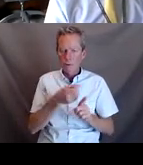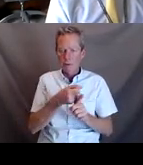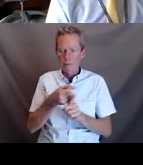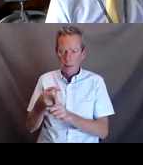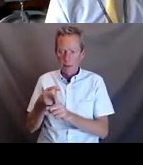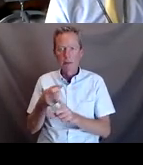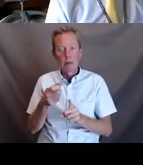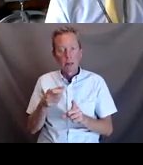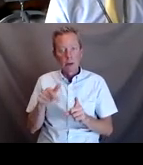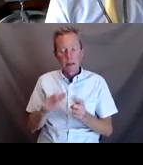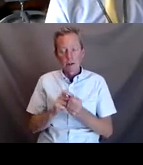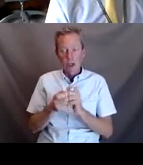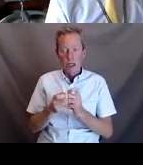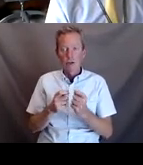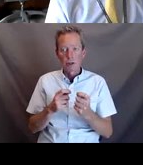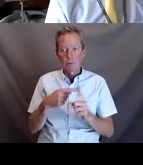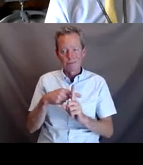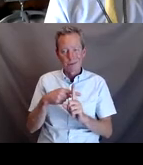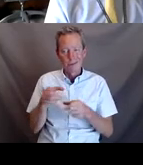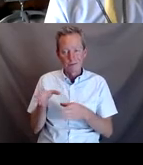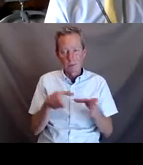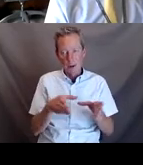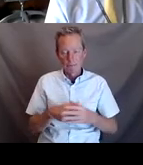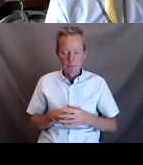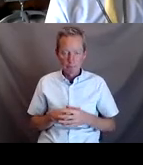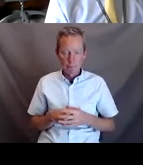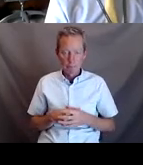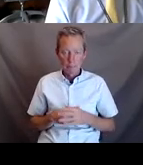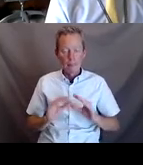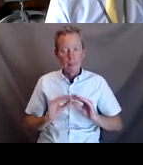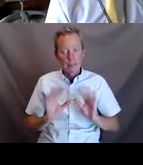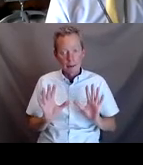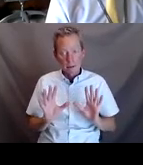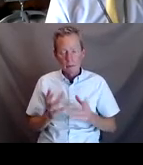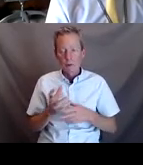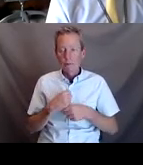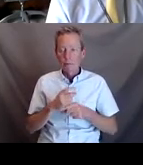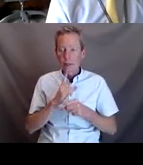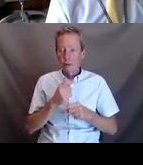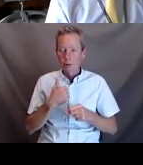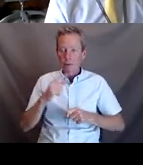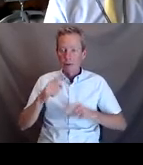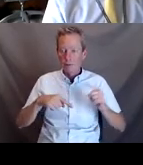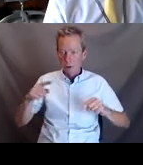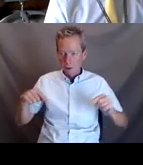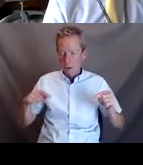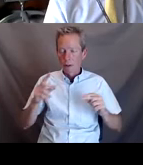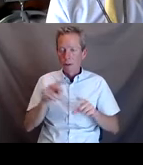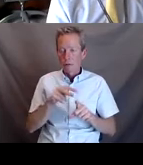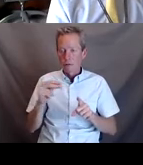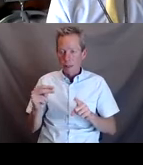way over the course of the project. And obviously want to make sure that we have a diverse